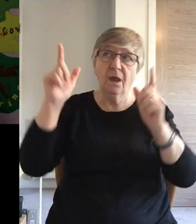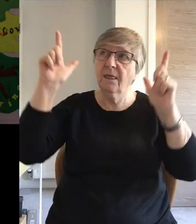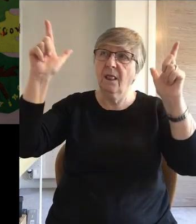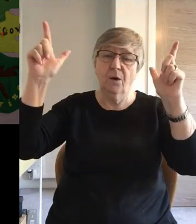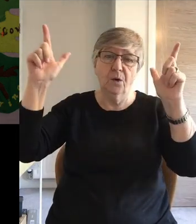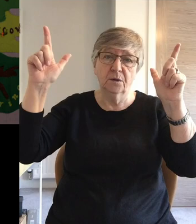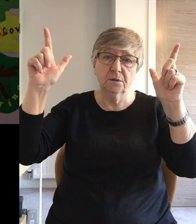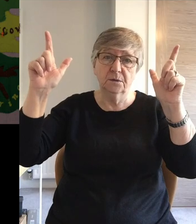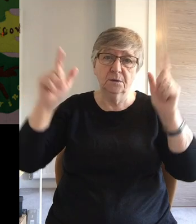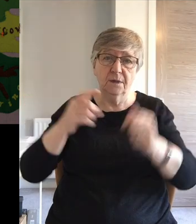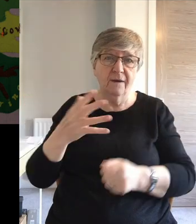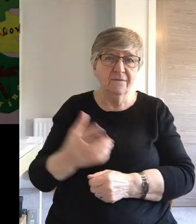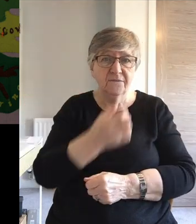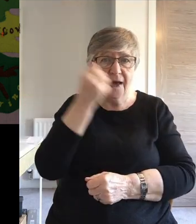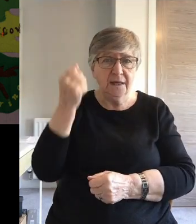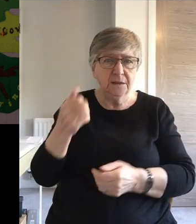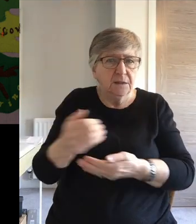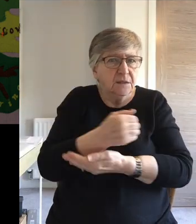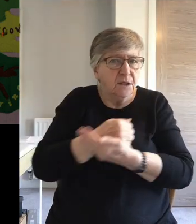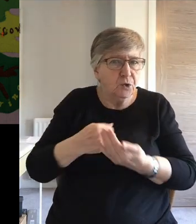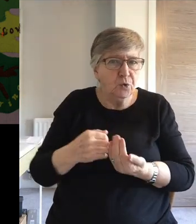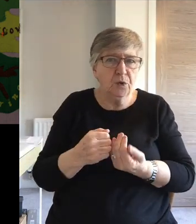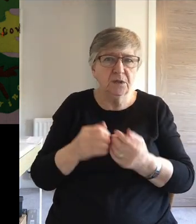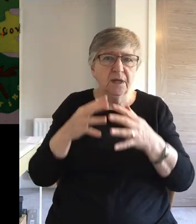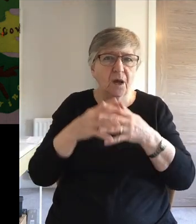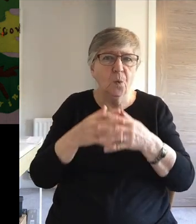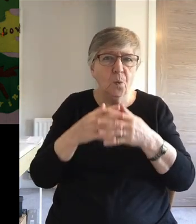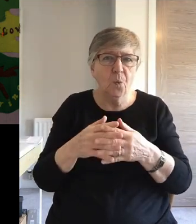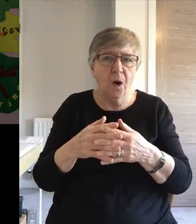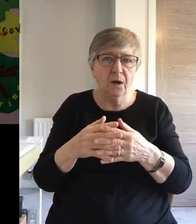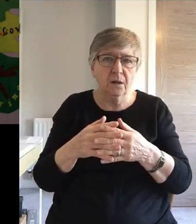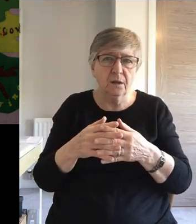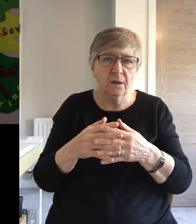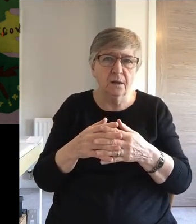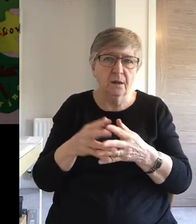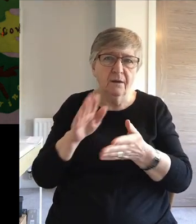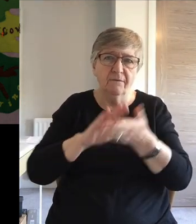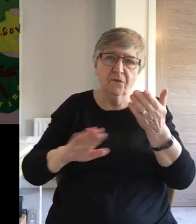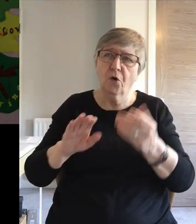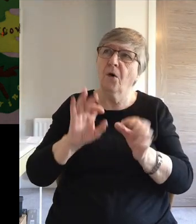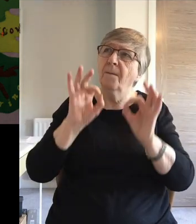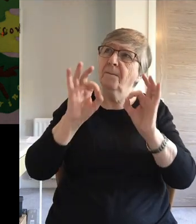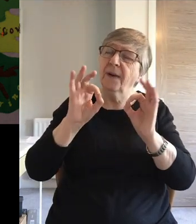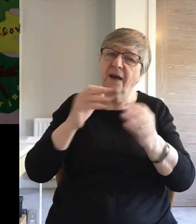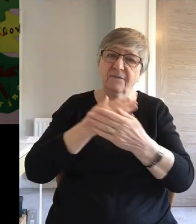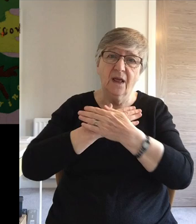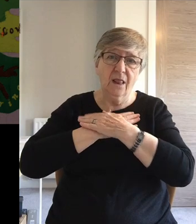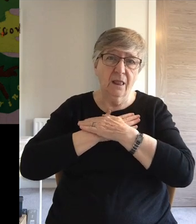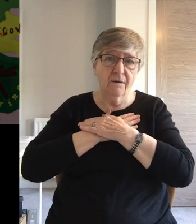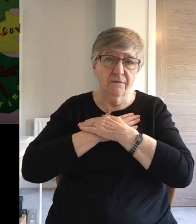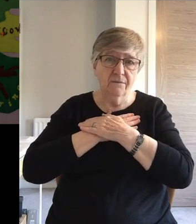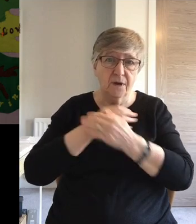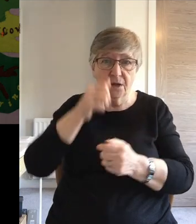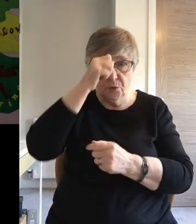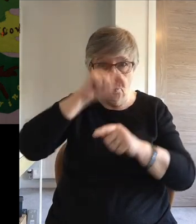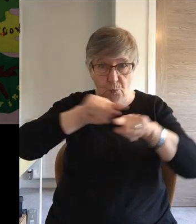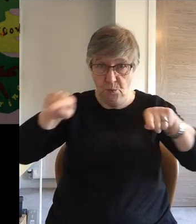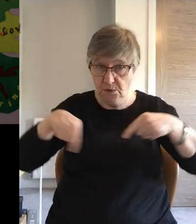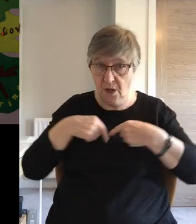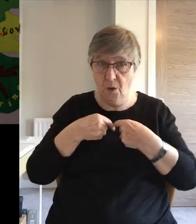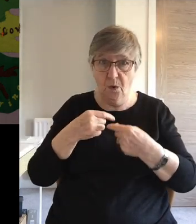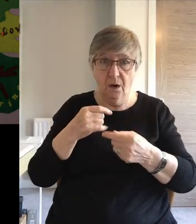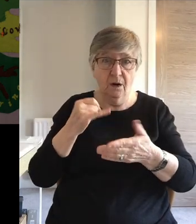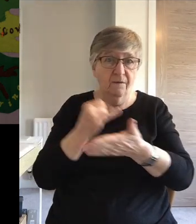How do we find security and worth without tasting unconditional love from one who knows all our faults, who knows all